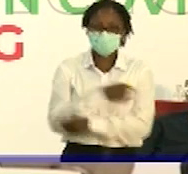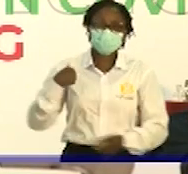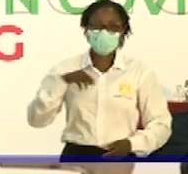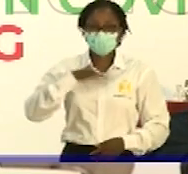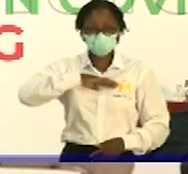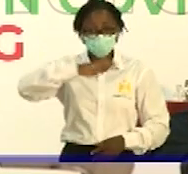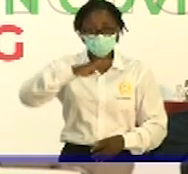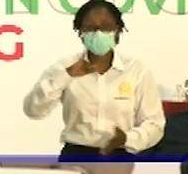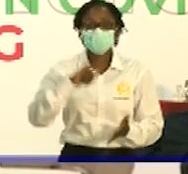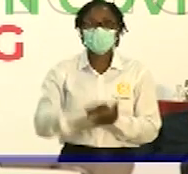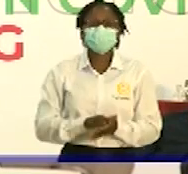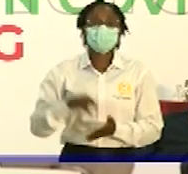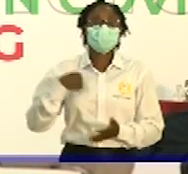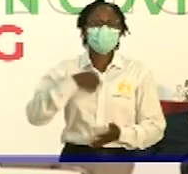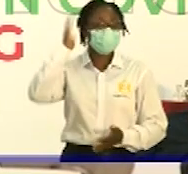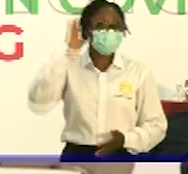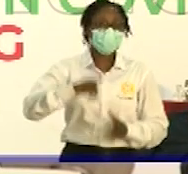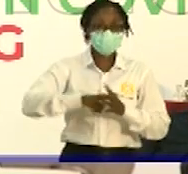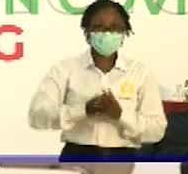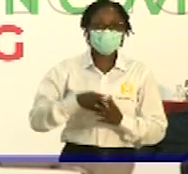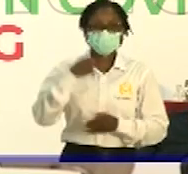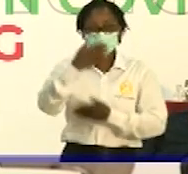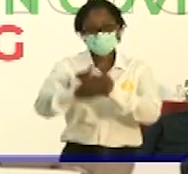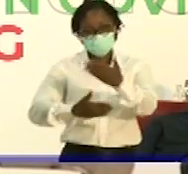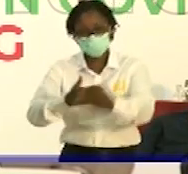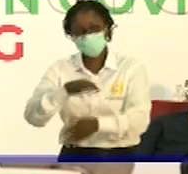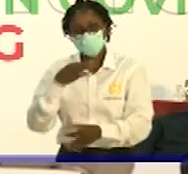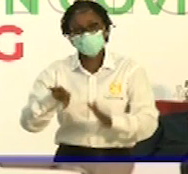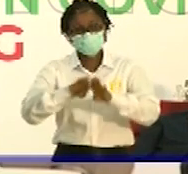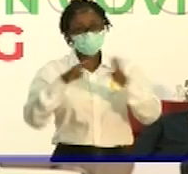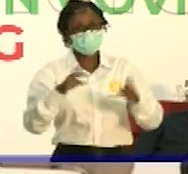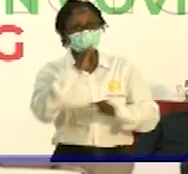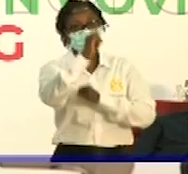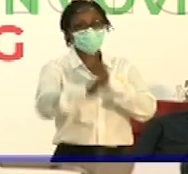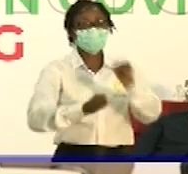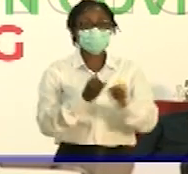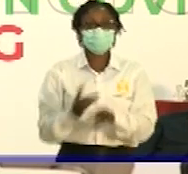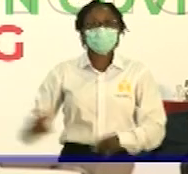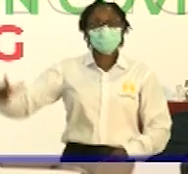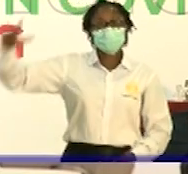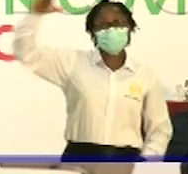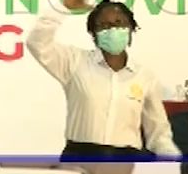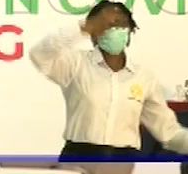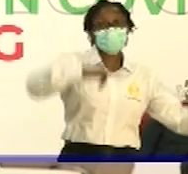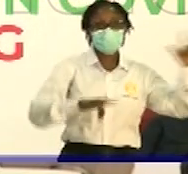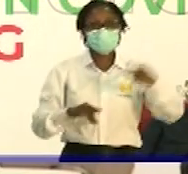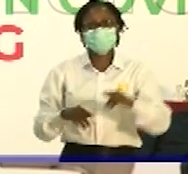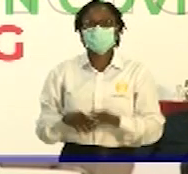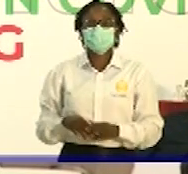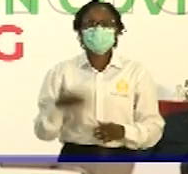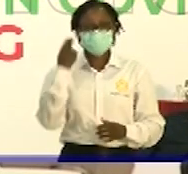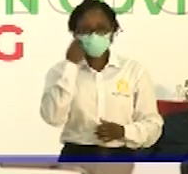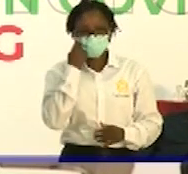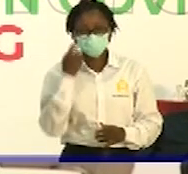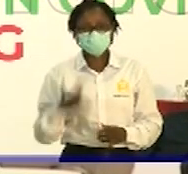we will start the process of opening our international airports as soon as possible, while